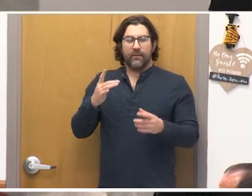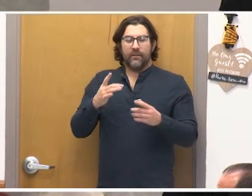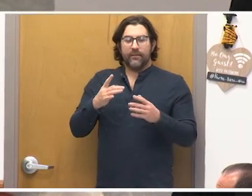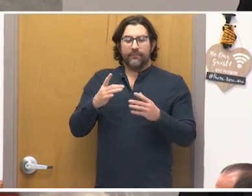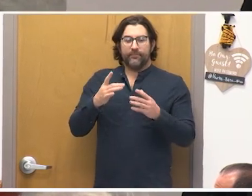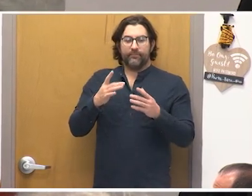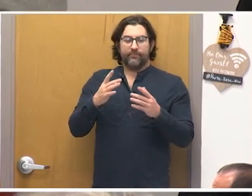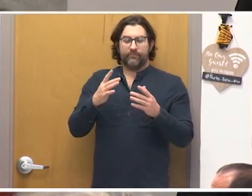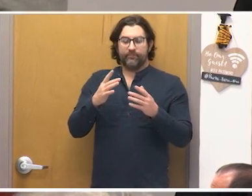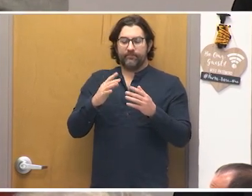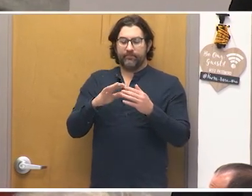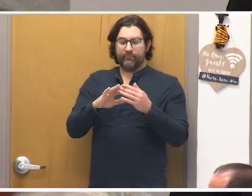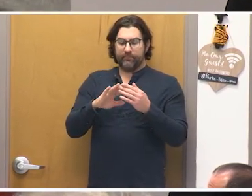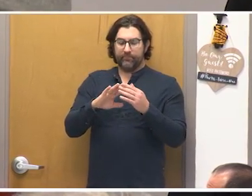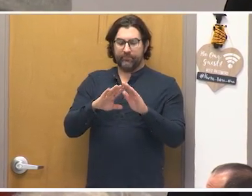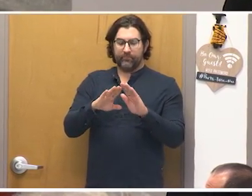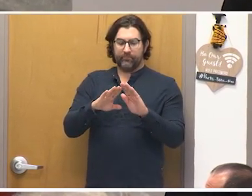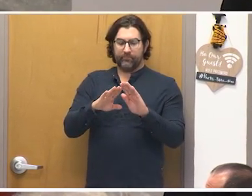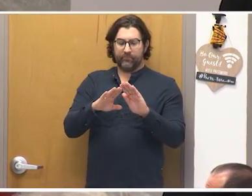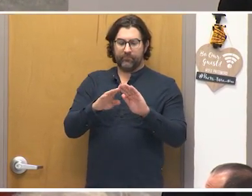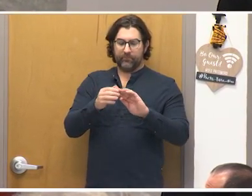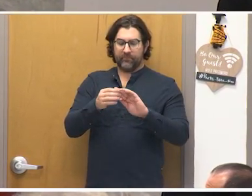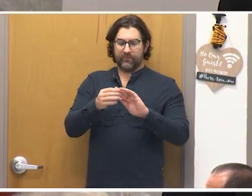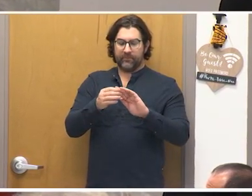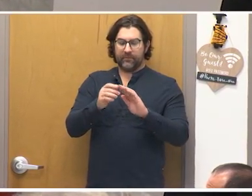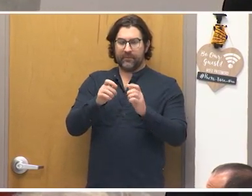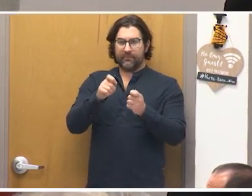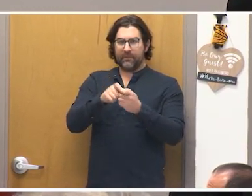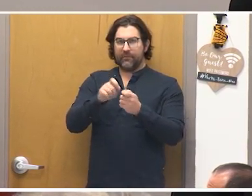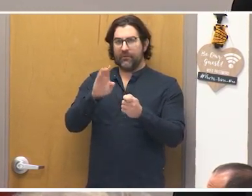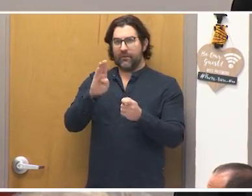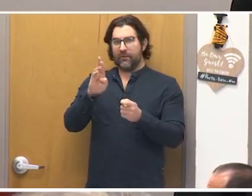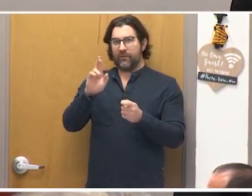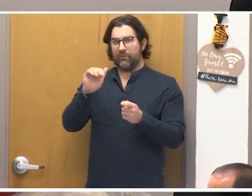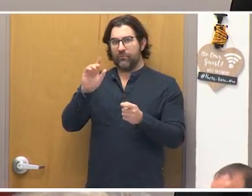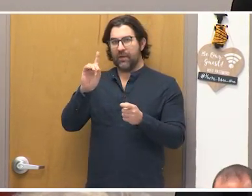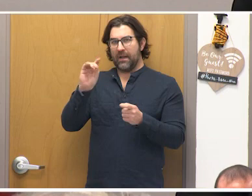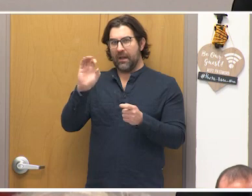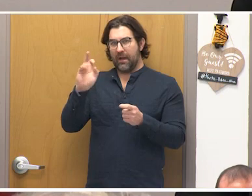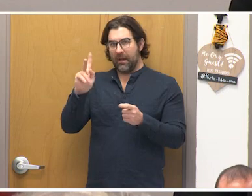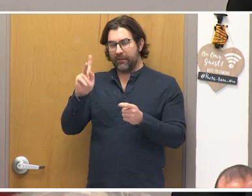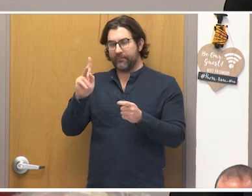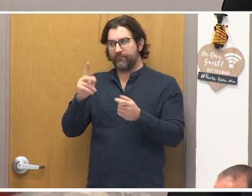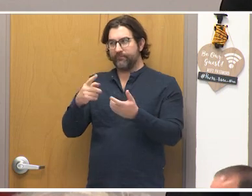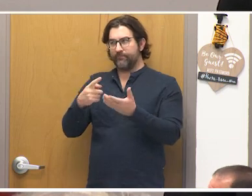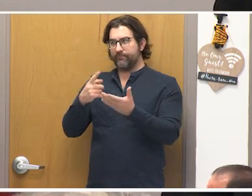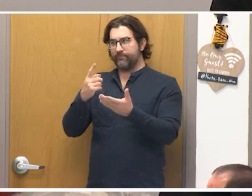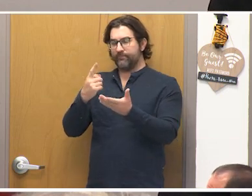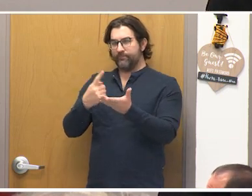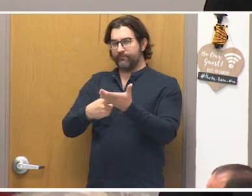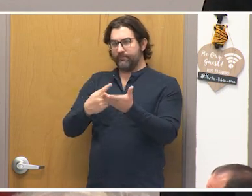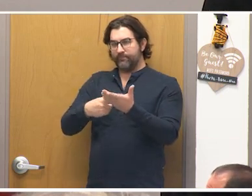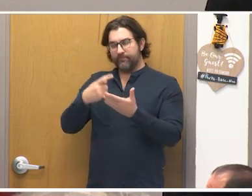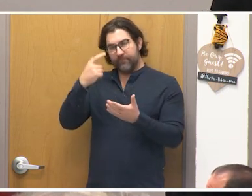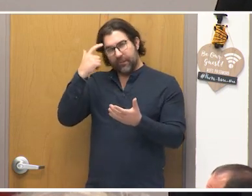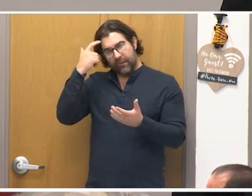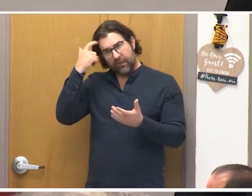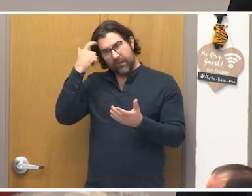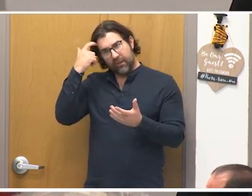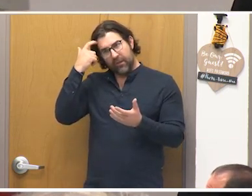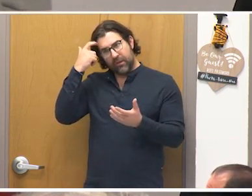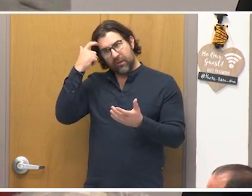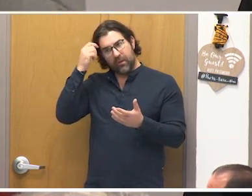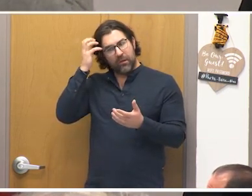to the Braddock conversation. So really we're trying to